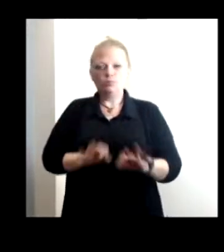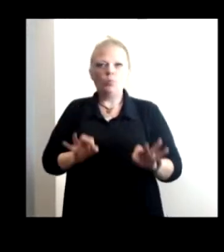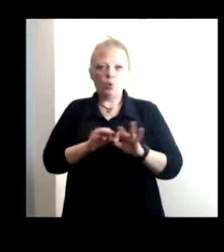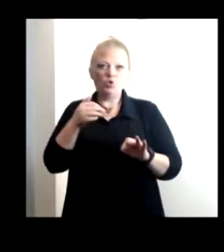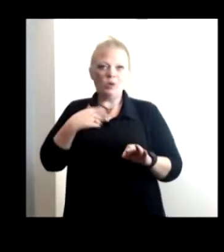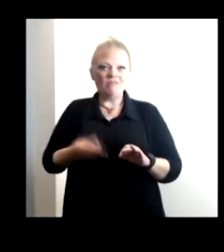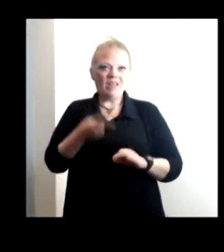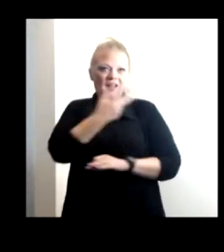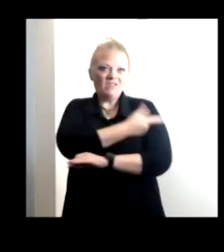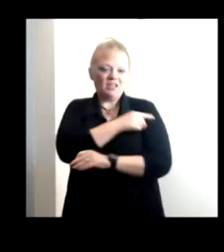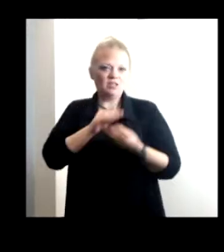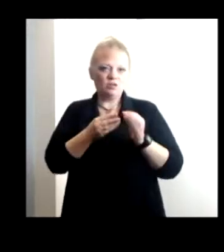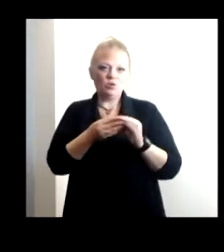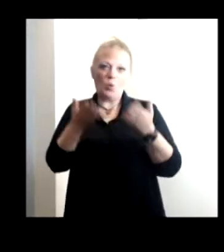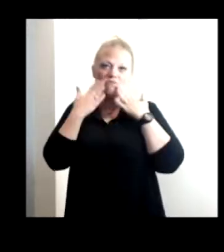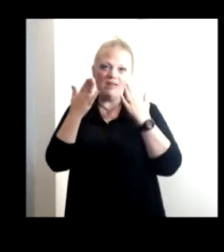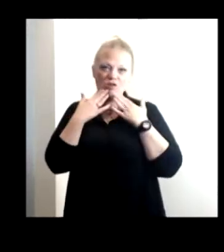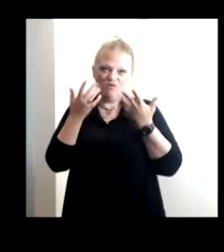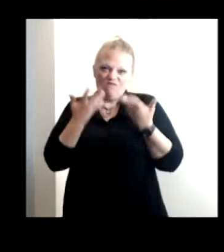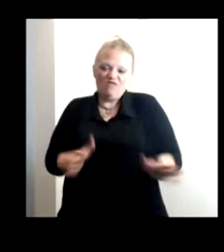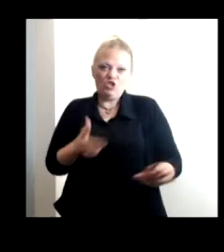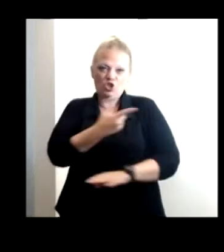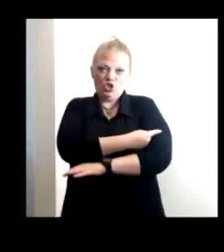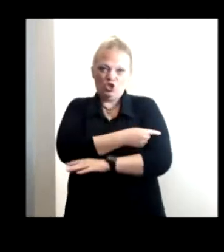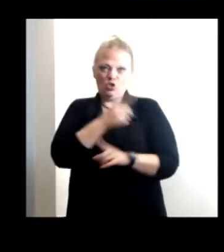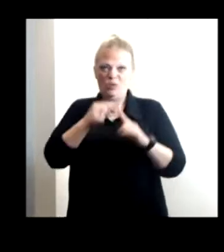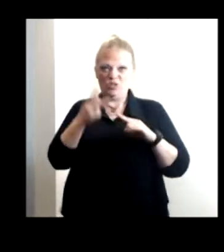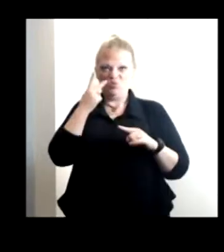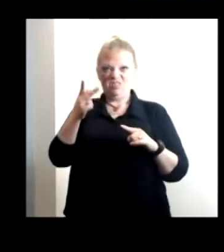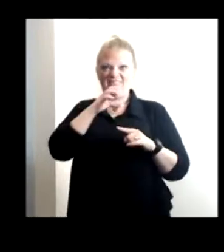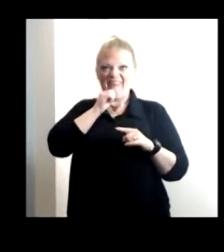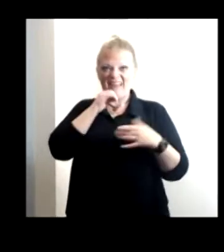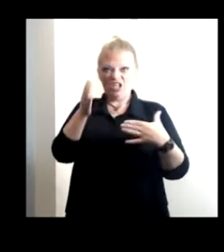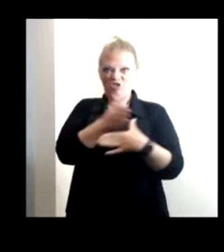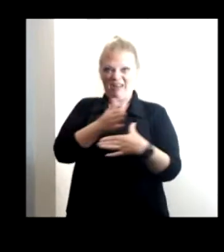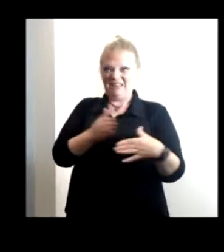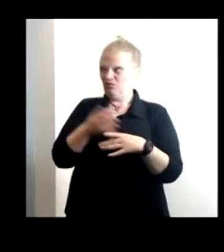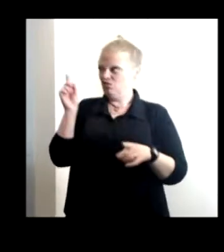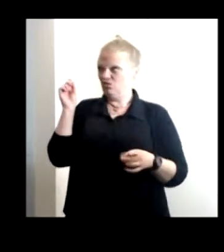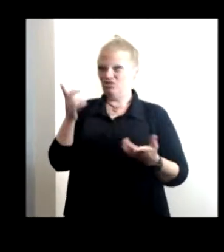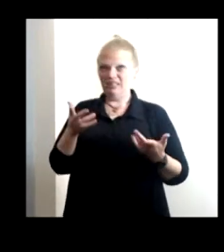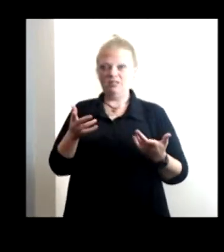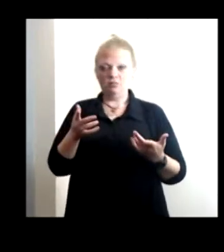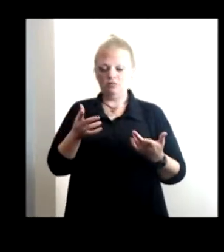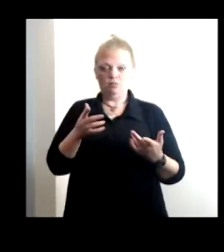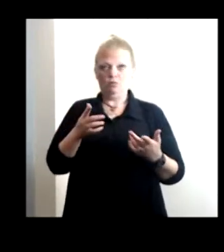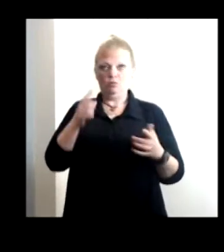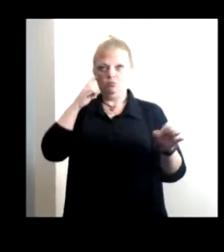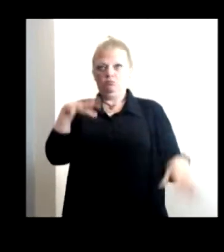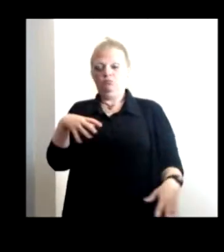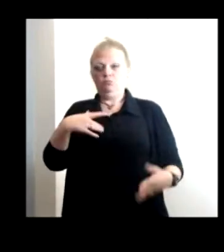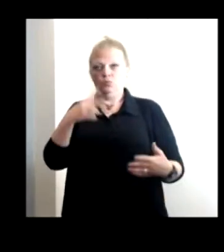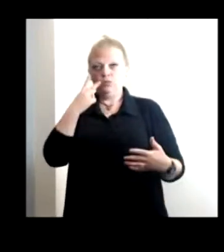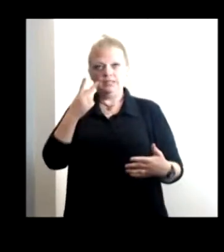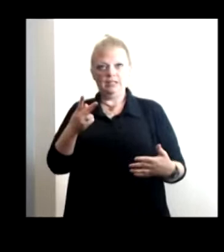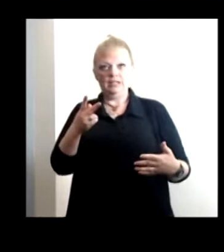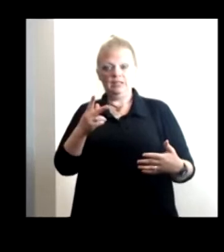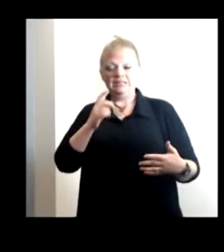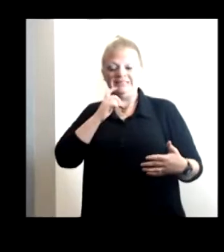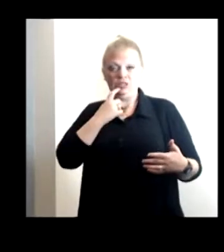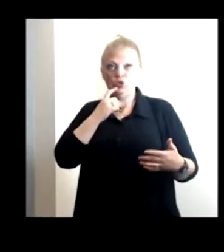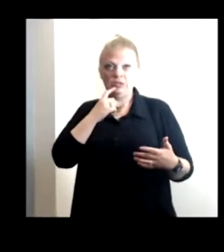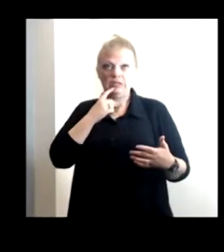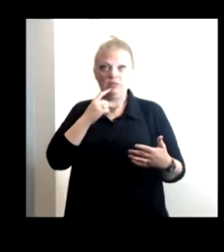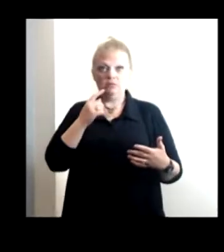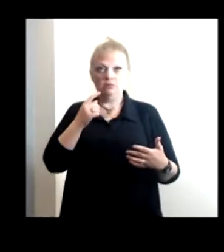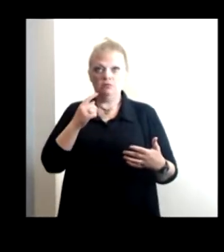numbers. So thank you to all who've gotten vaccinated. And when you see it by age range, it really is striking to see how seriously